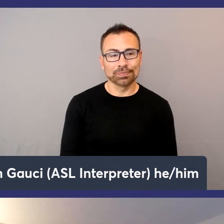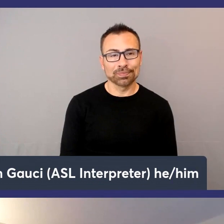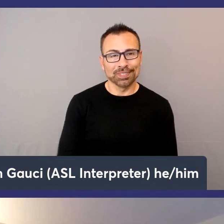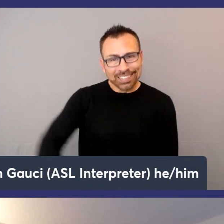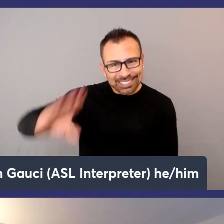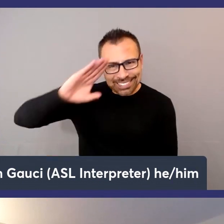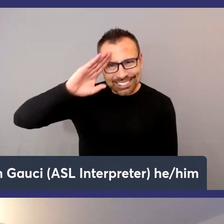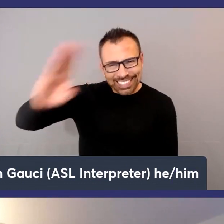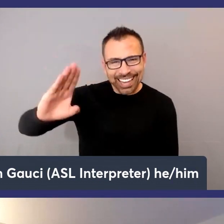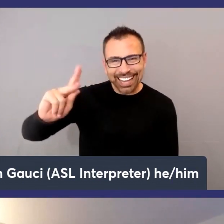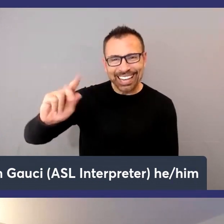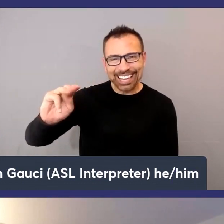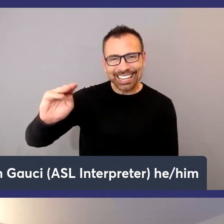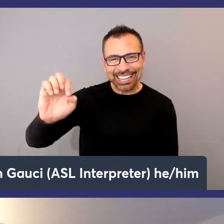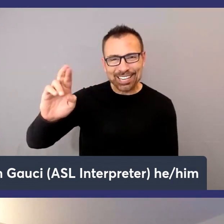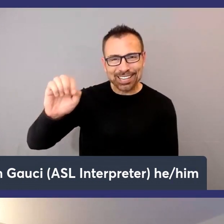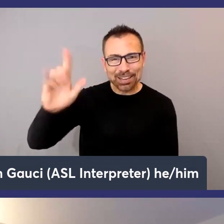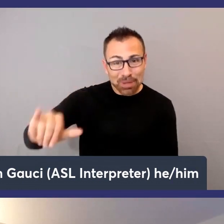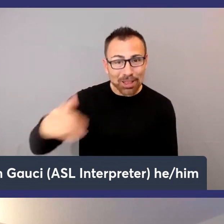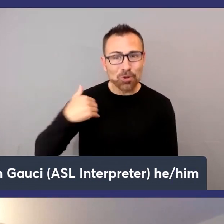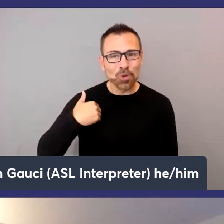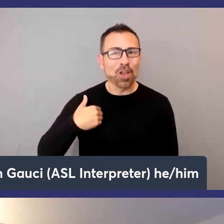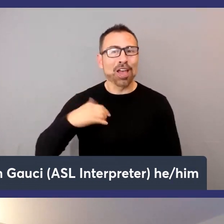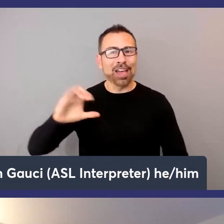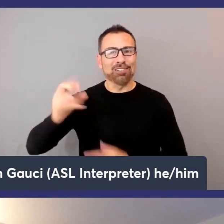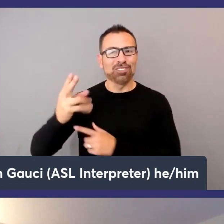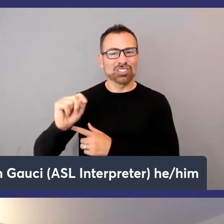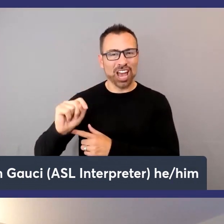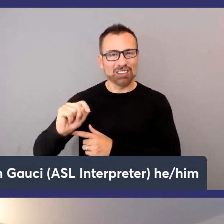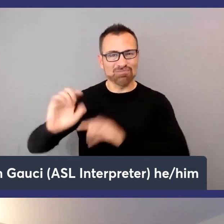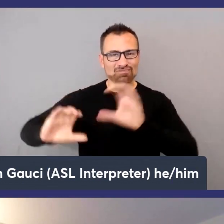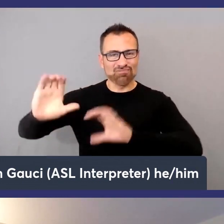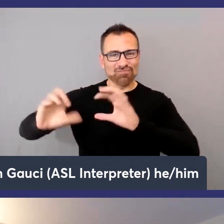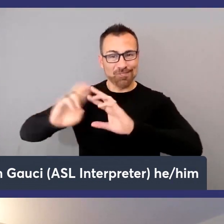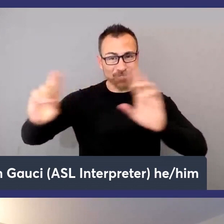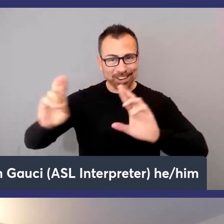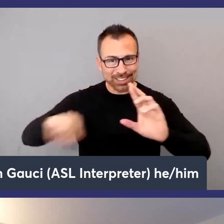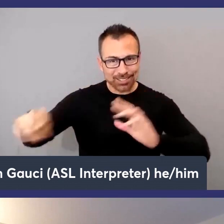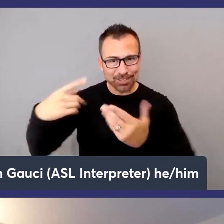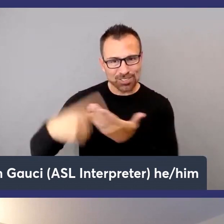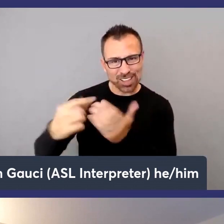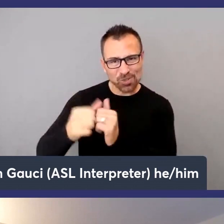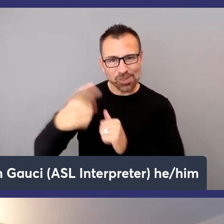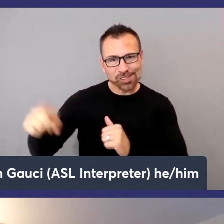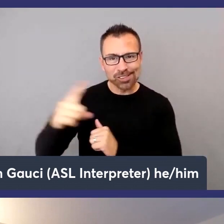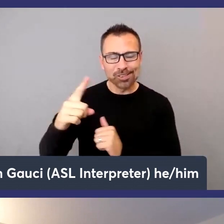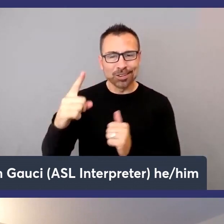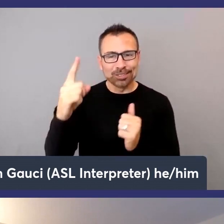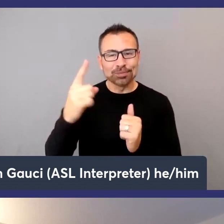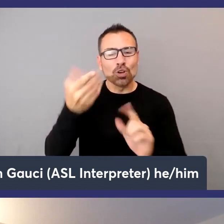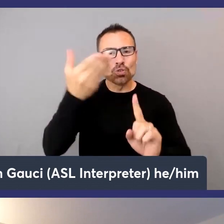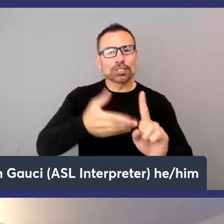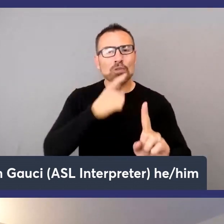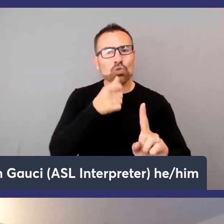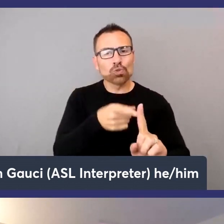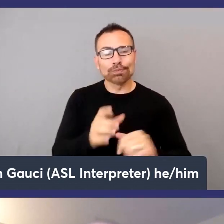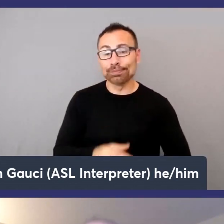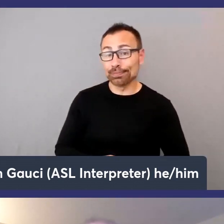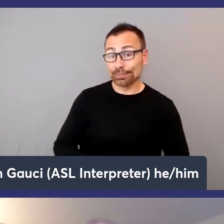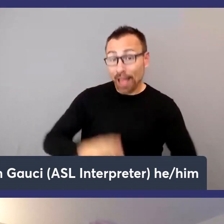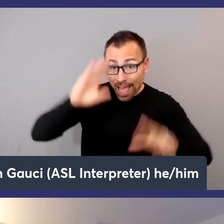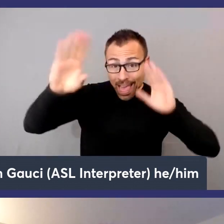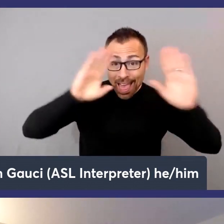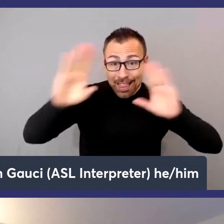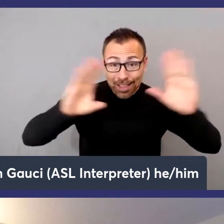Hey, Kimberly, we got the chat all fired up, ready to talk with you. Tell them about yourself. Hey everyone, good afternoon. I'm